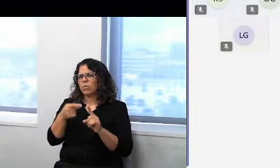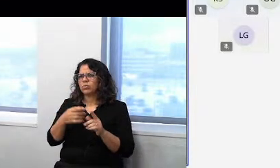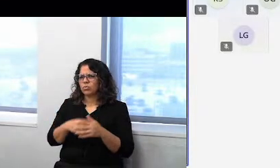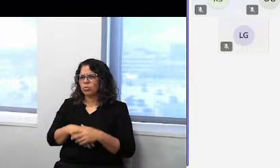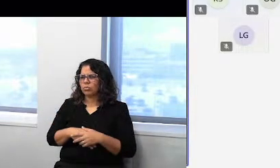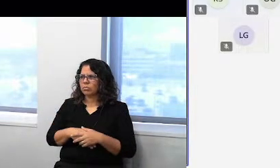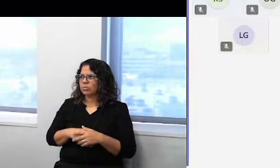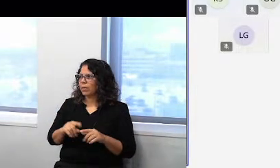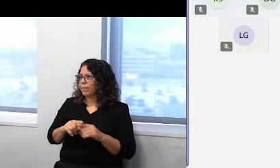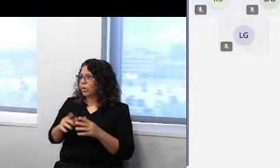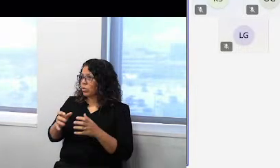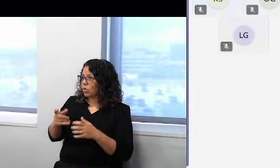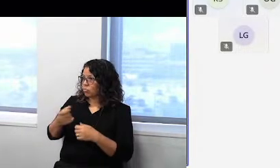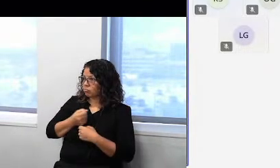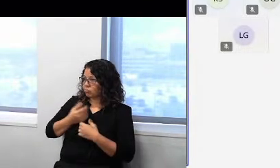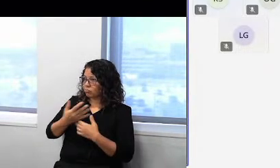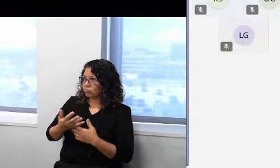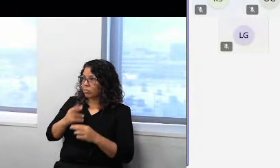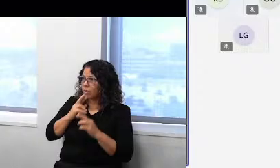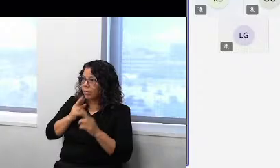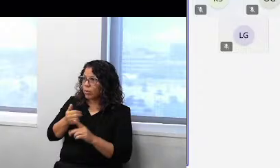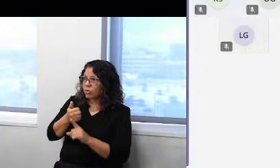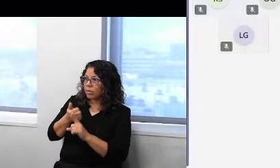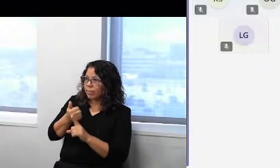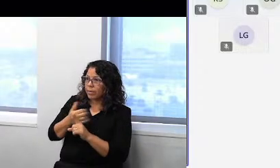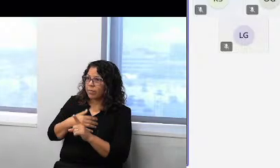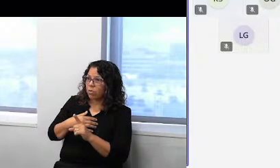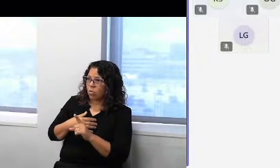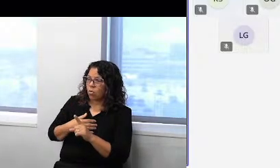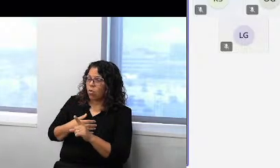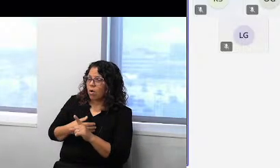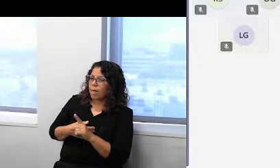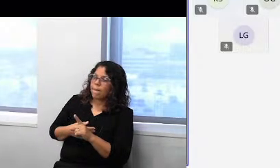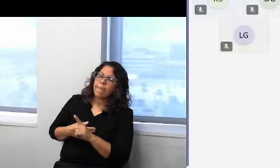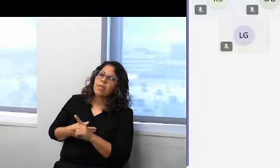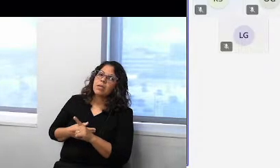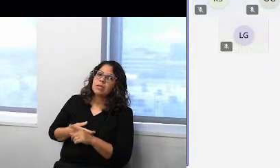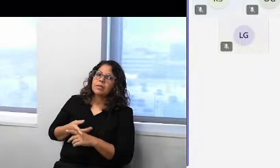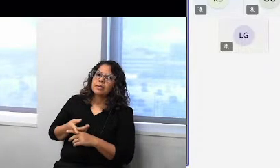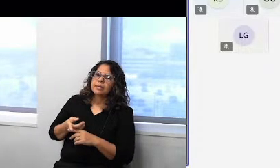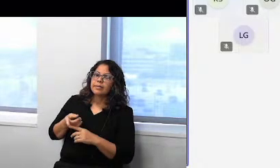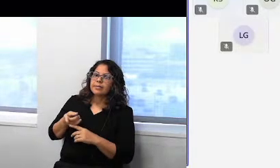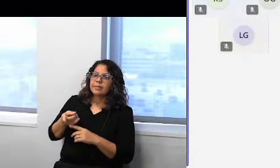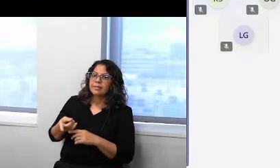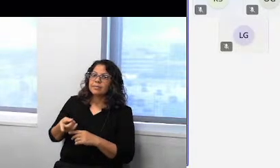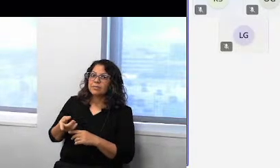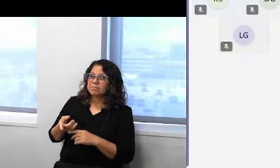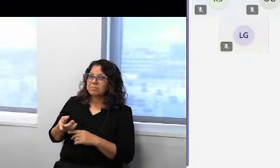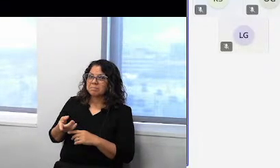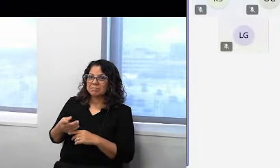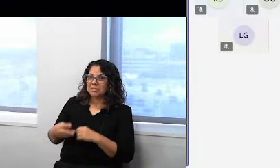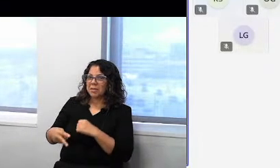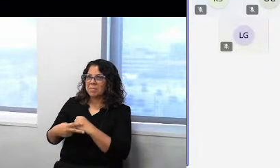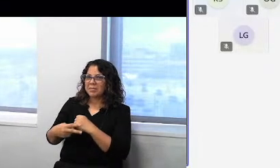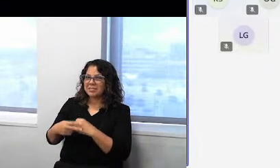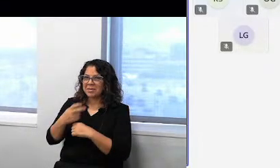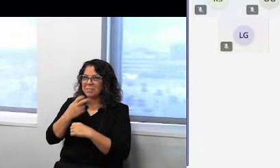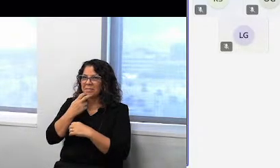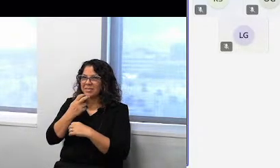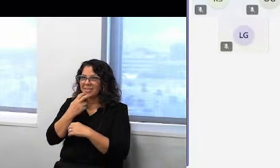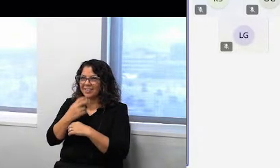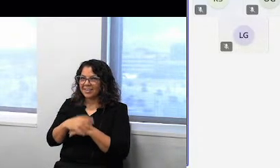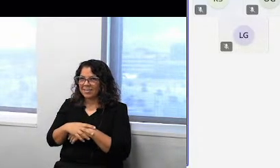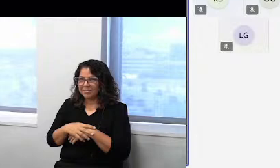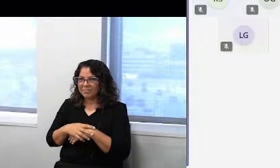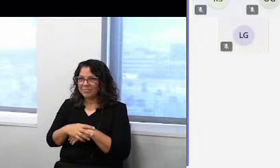it's 10 megawatts of battery energy storage that they have. You mentioned that you were doing 4 of 25,